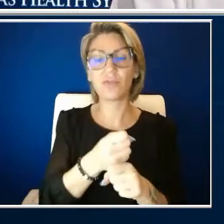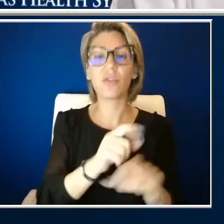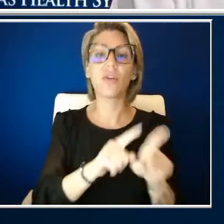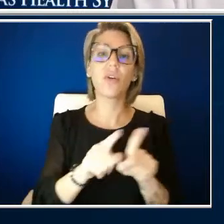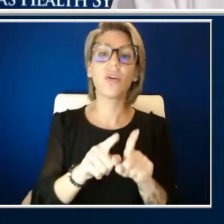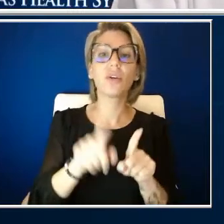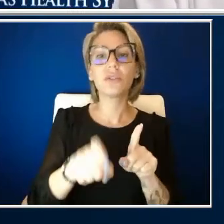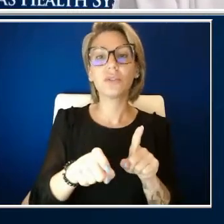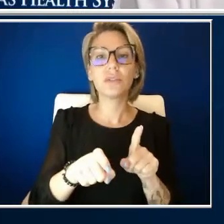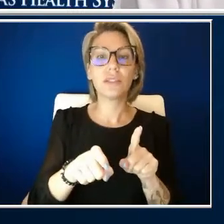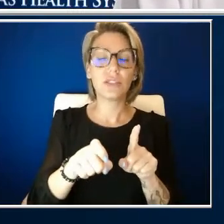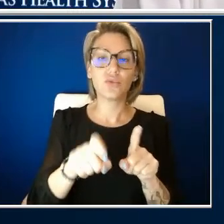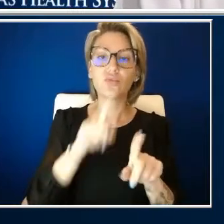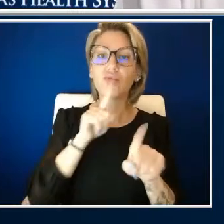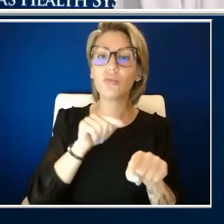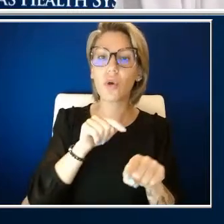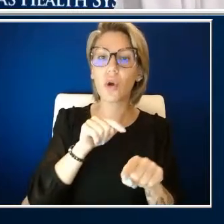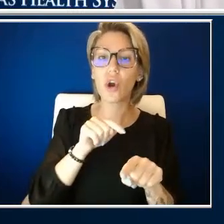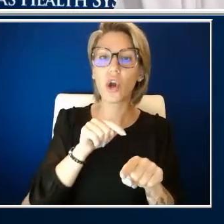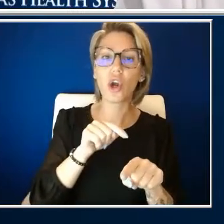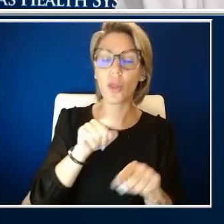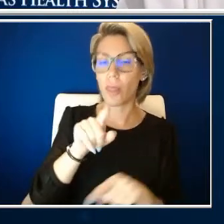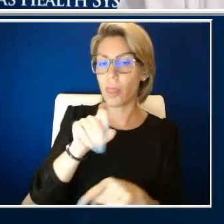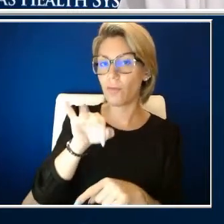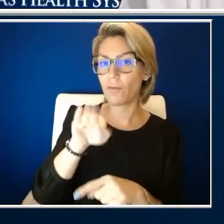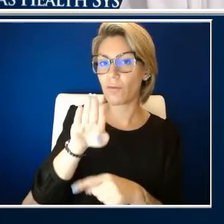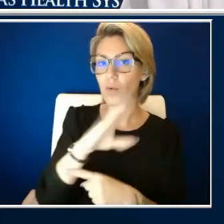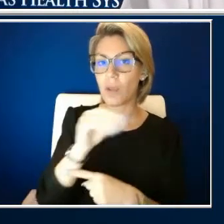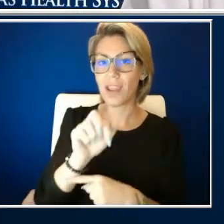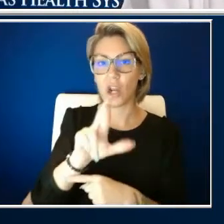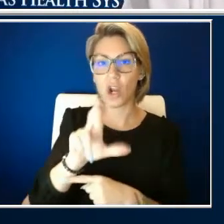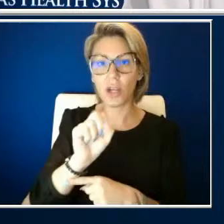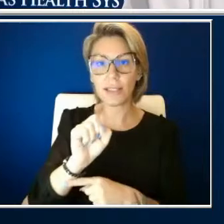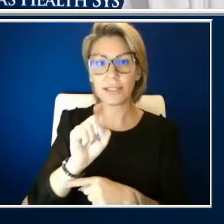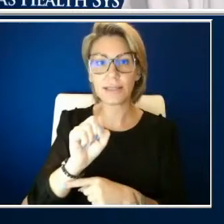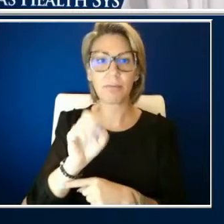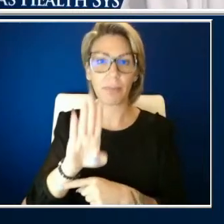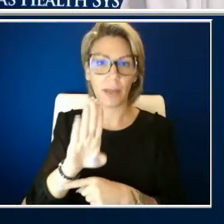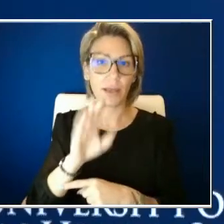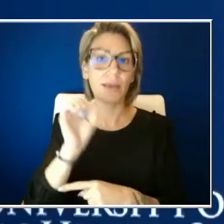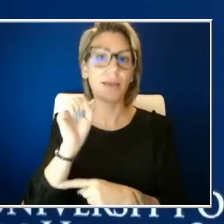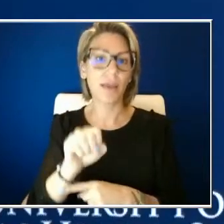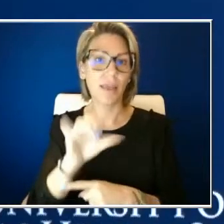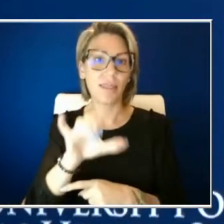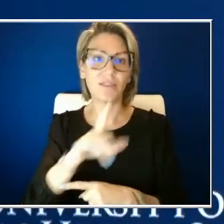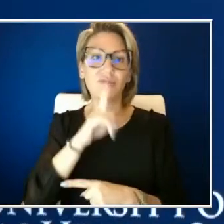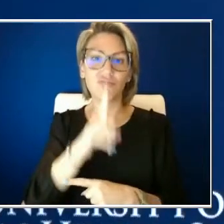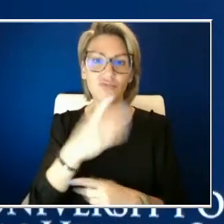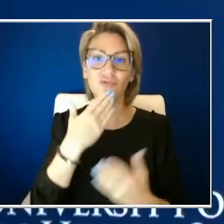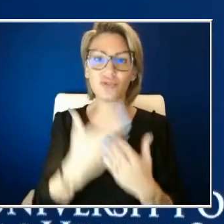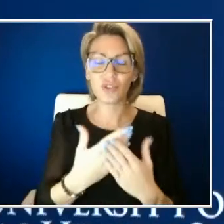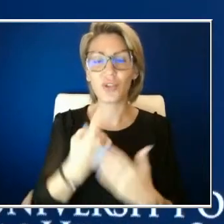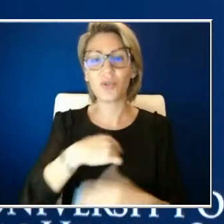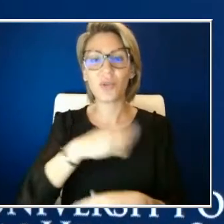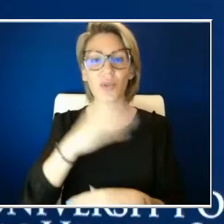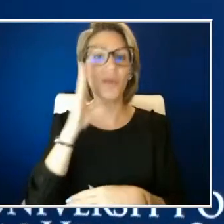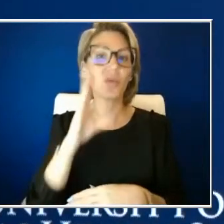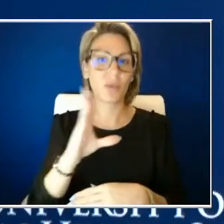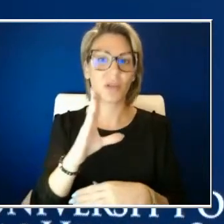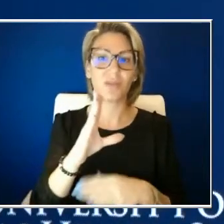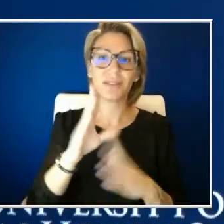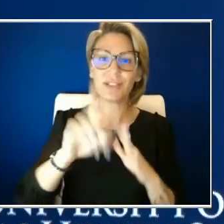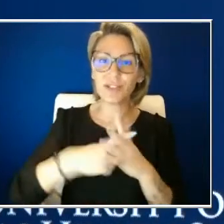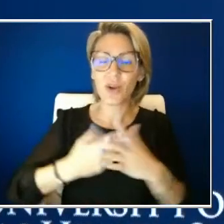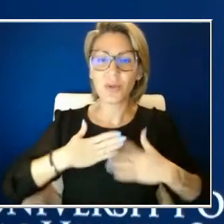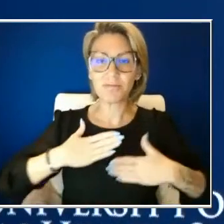and RSV cases. Talk to me about that. I think it's great. I think that's very good. You know, we are going into respiratory